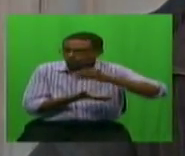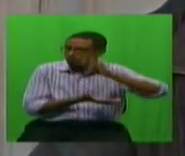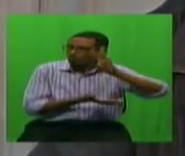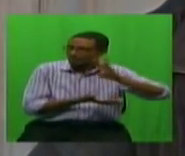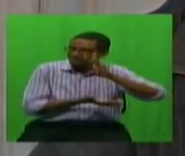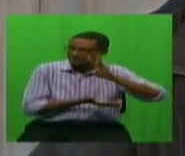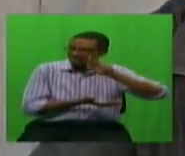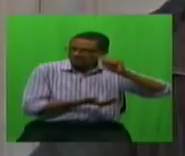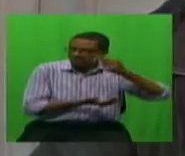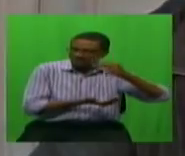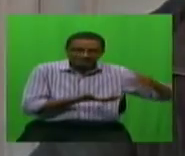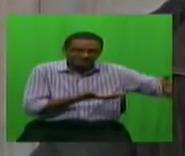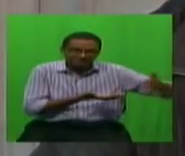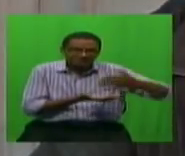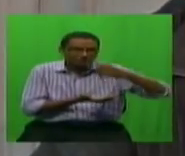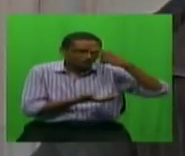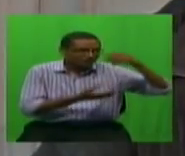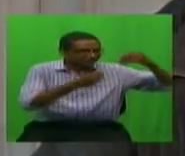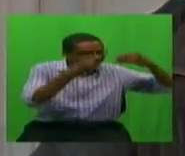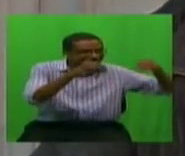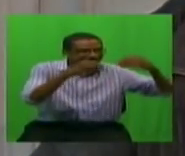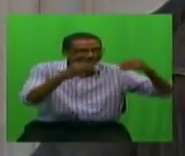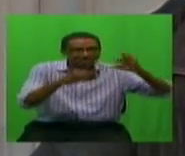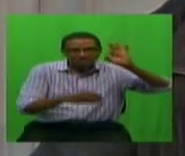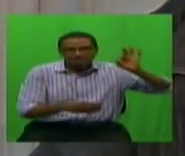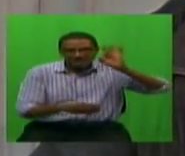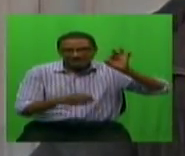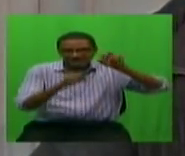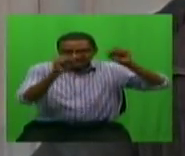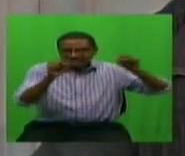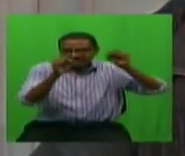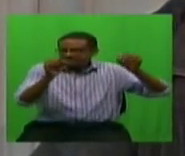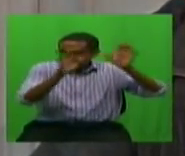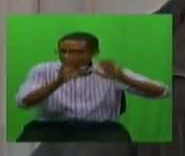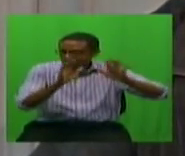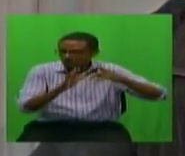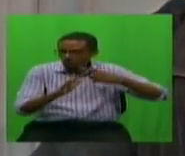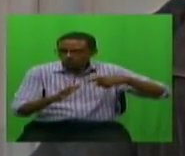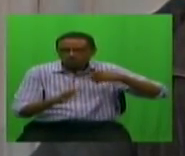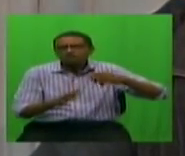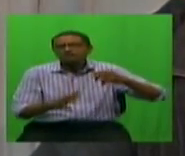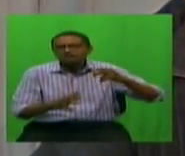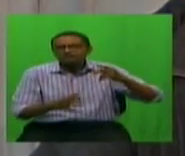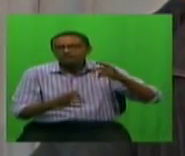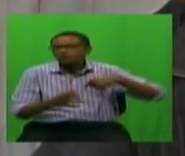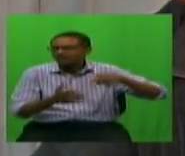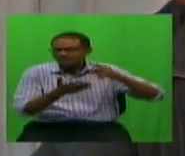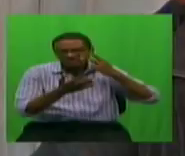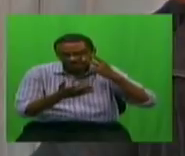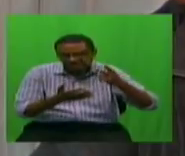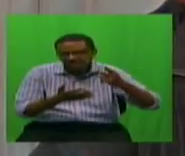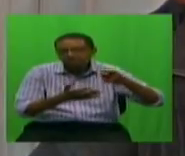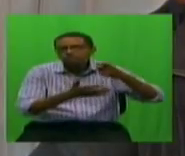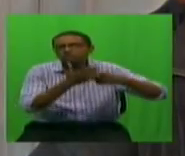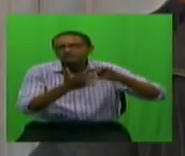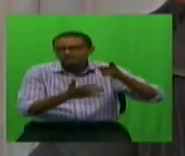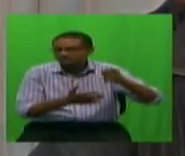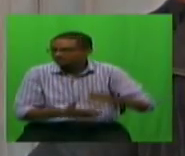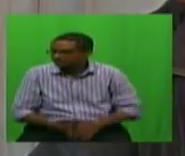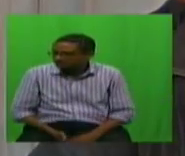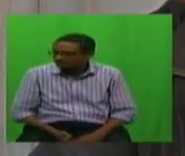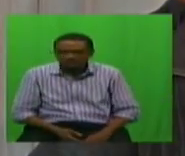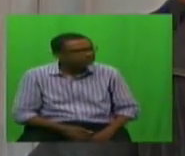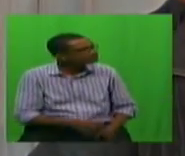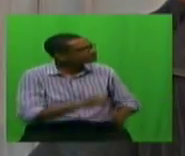sales. So we'd get a better idea at the farmers market on the weekend. Okay, and can you give an estimate as to the number